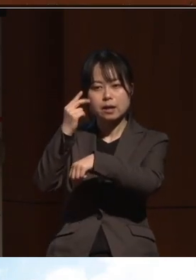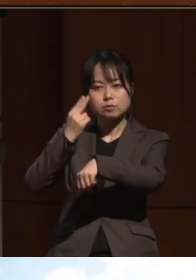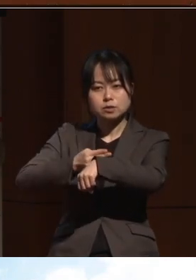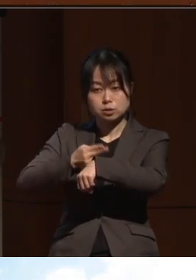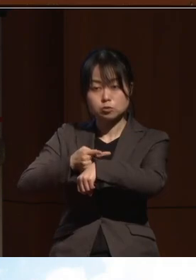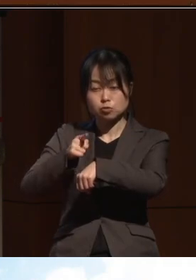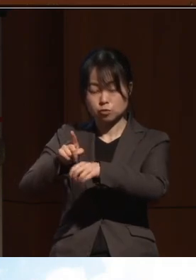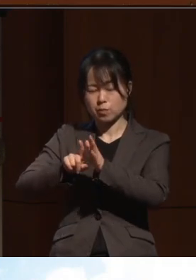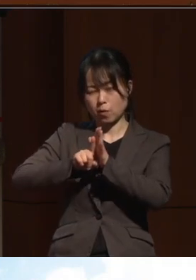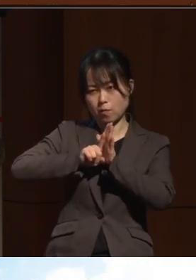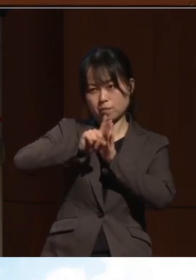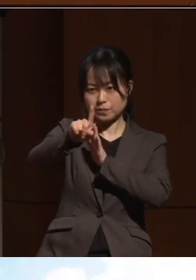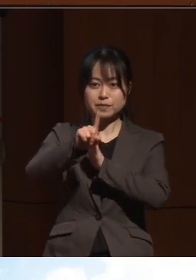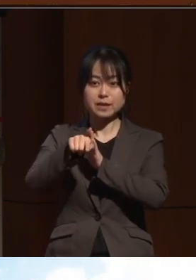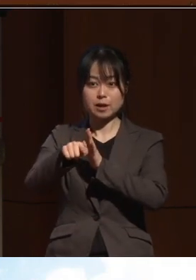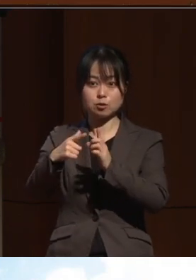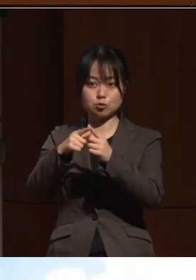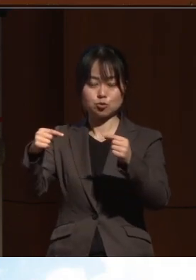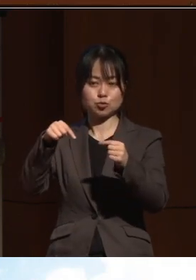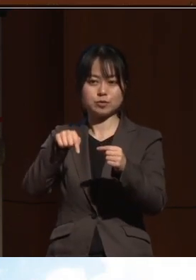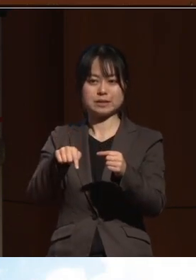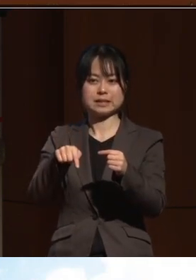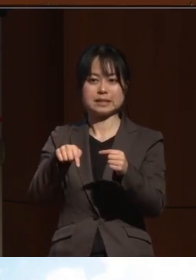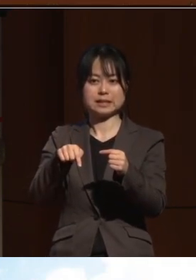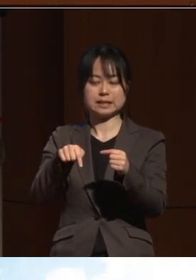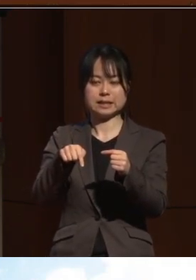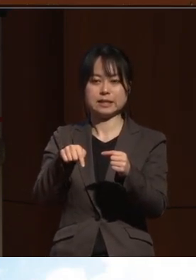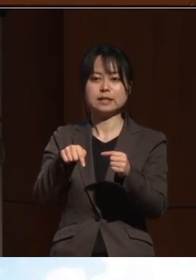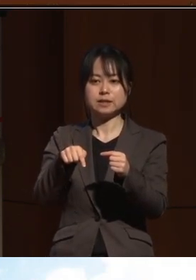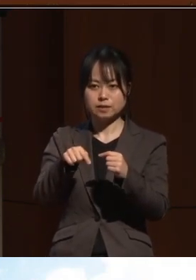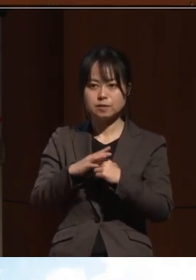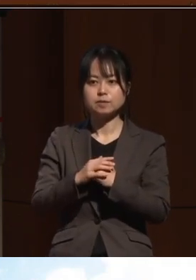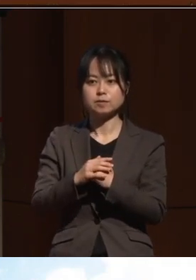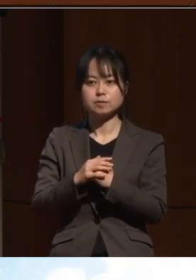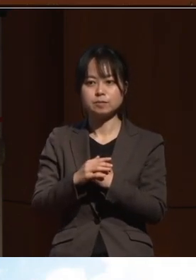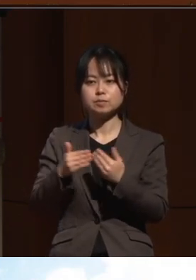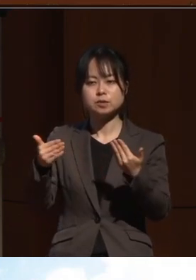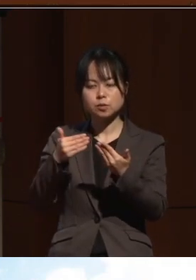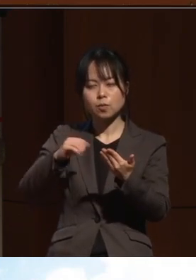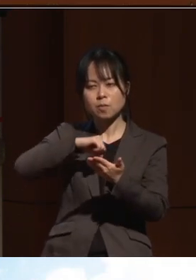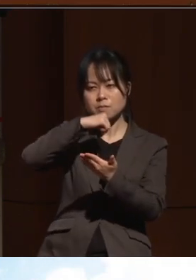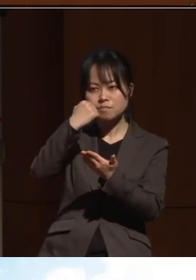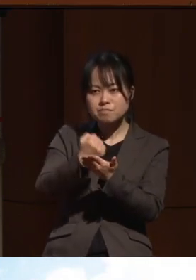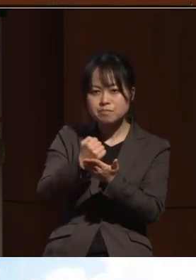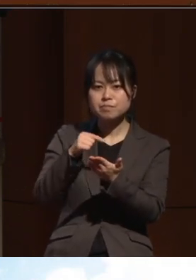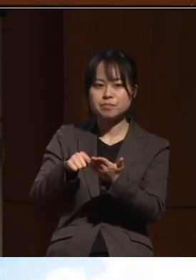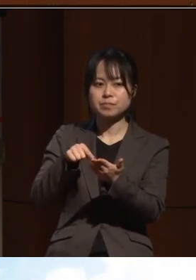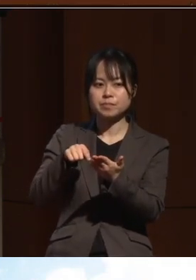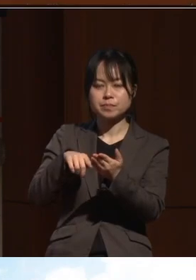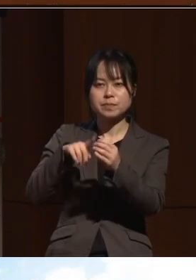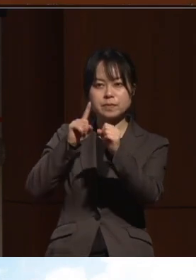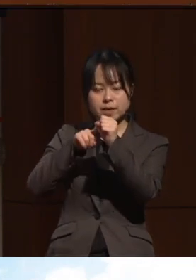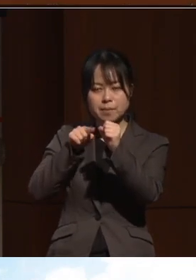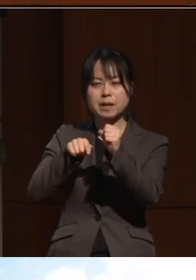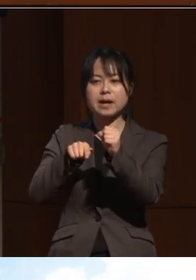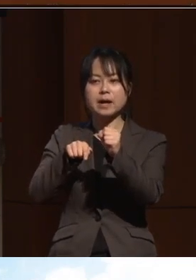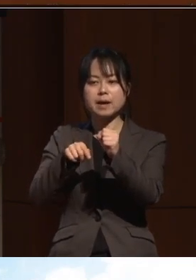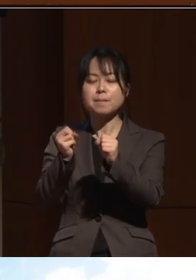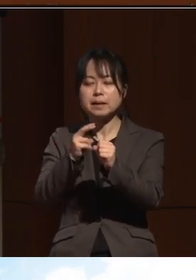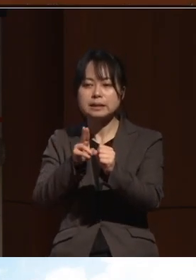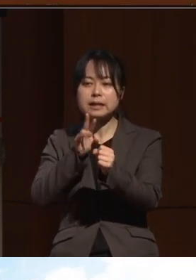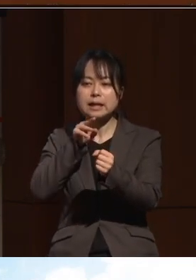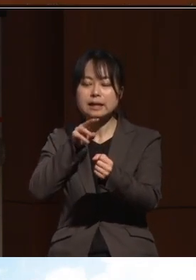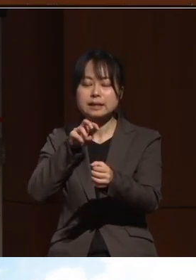their excellence, to bring their work to bear on our shared health and care challenges. And so in this short